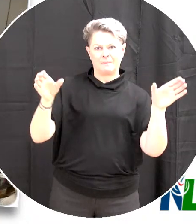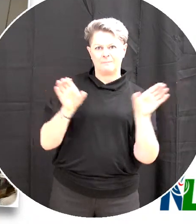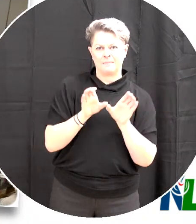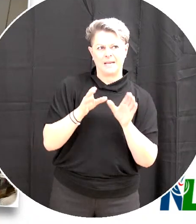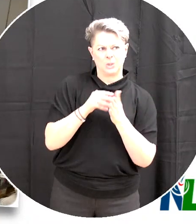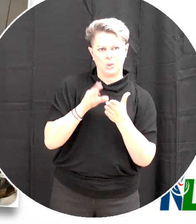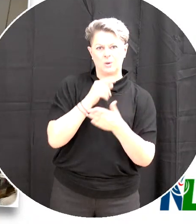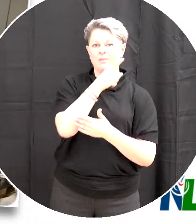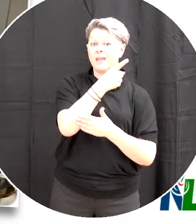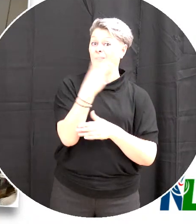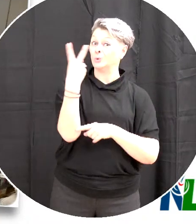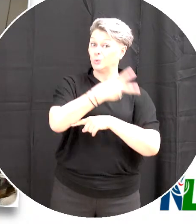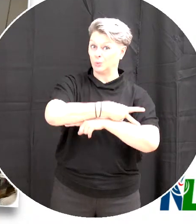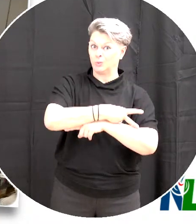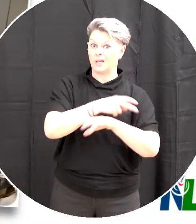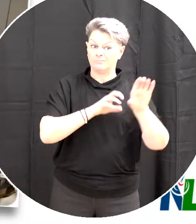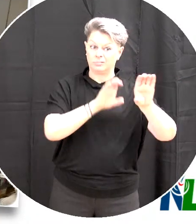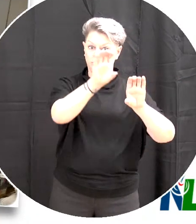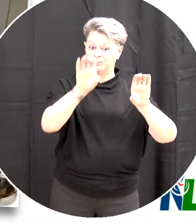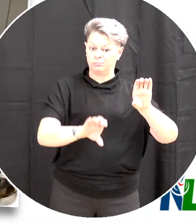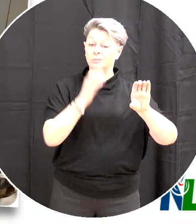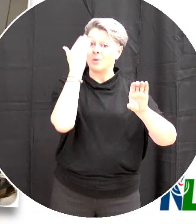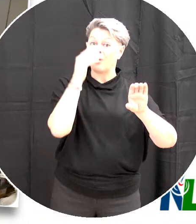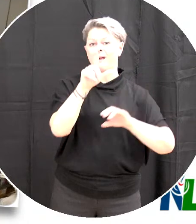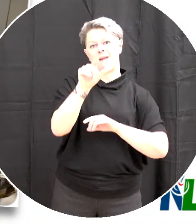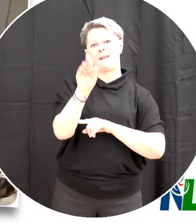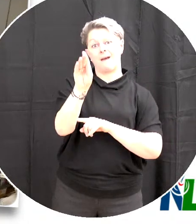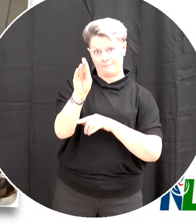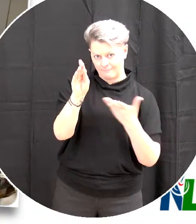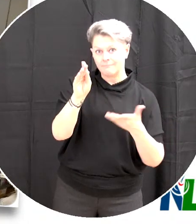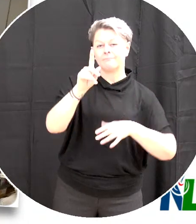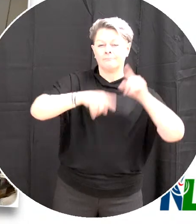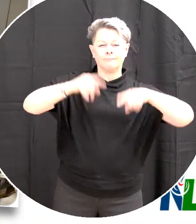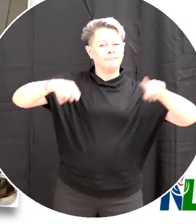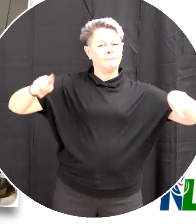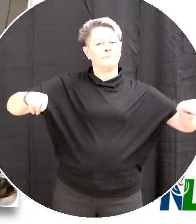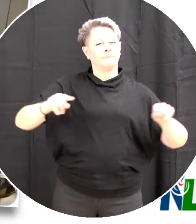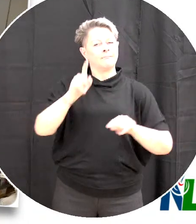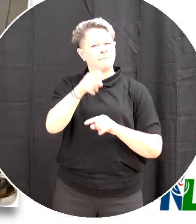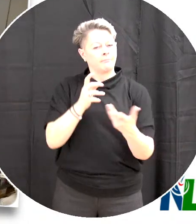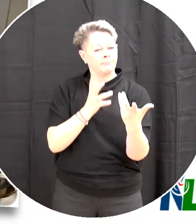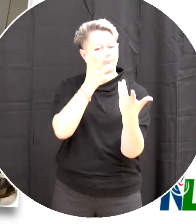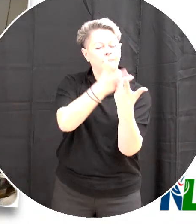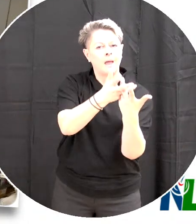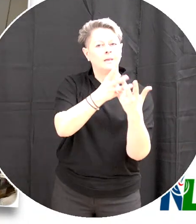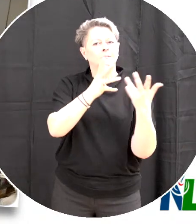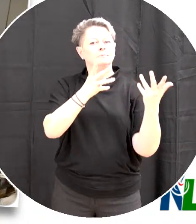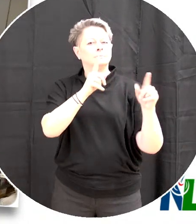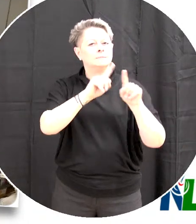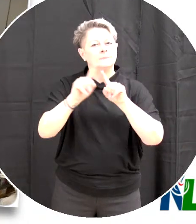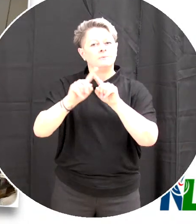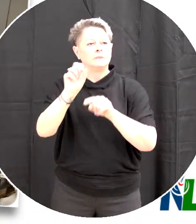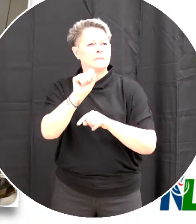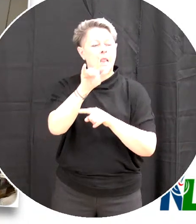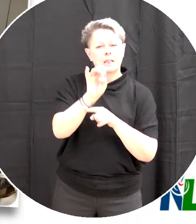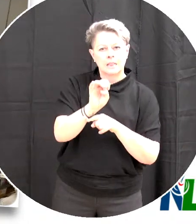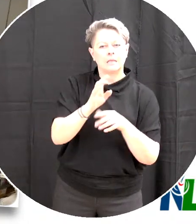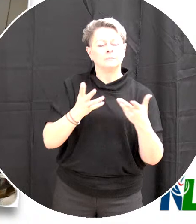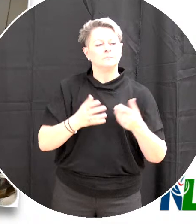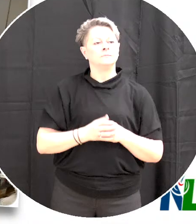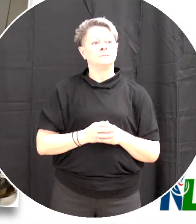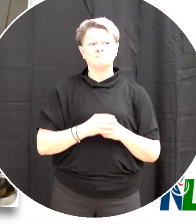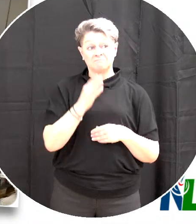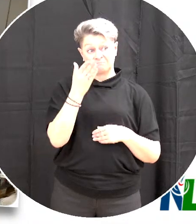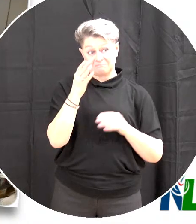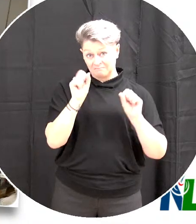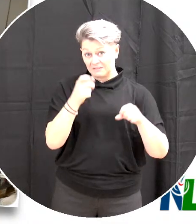this is split over 2 days because it's a lab. So again, there's going to be variety in this, but at O'Donnell High, the teacher is really happy